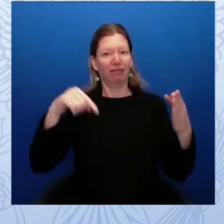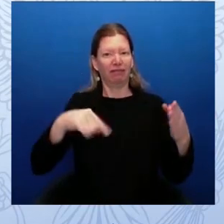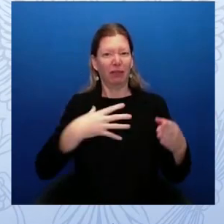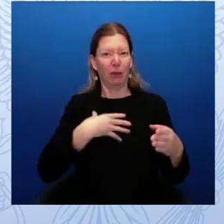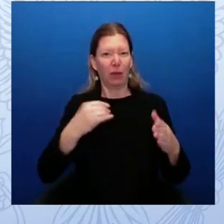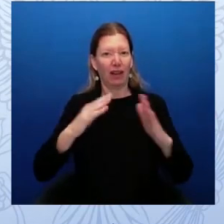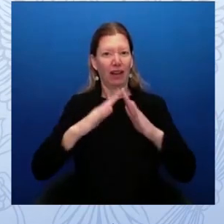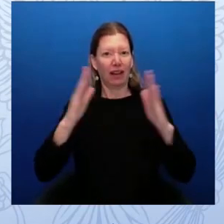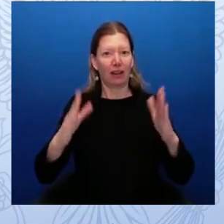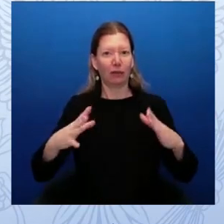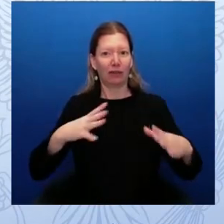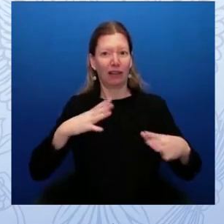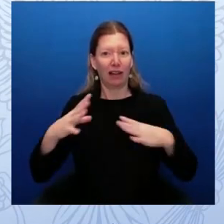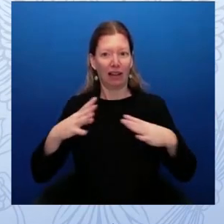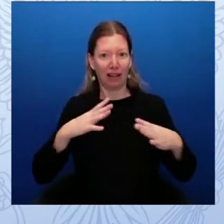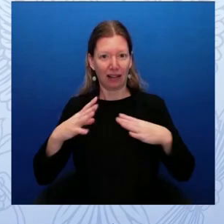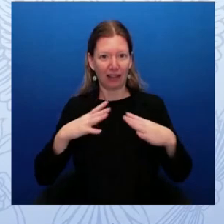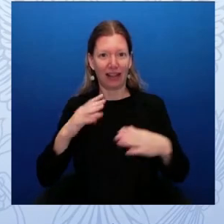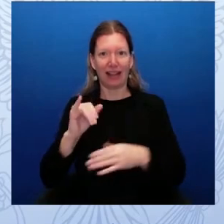Ice Rink.